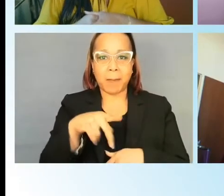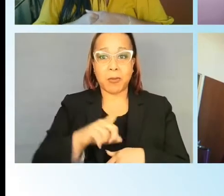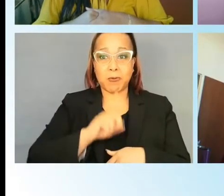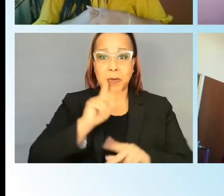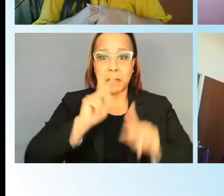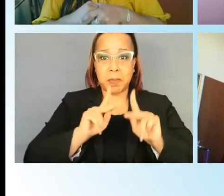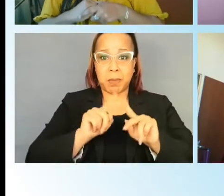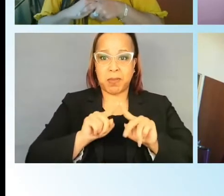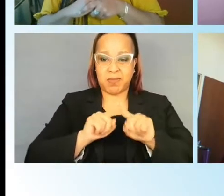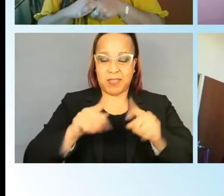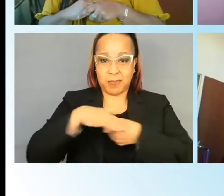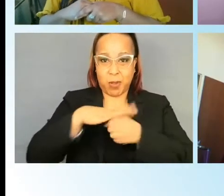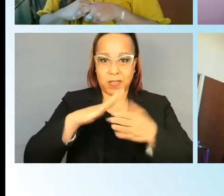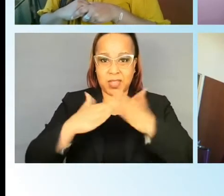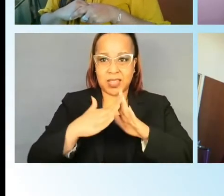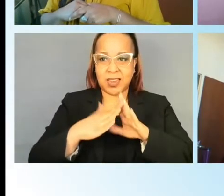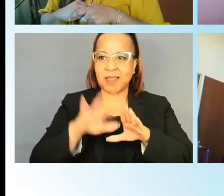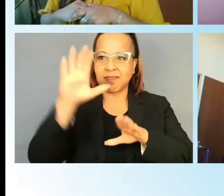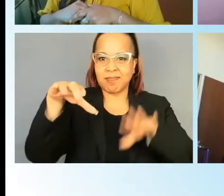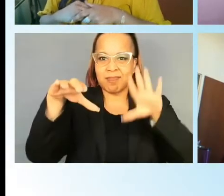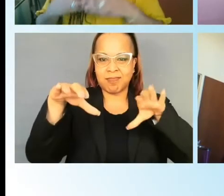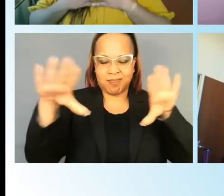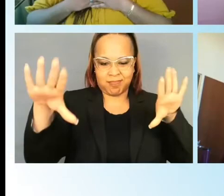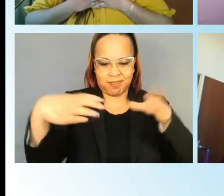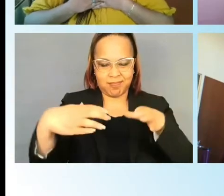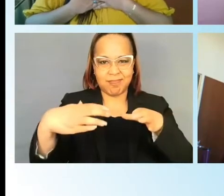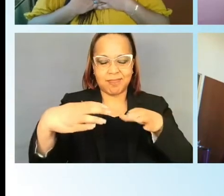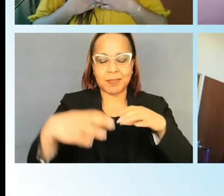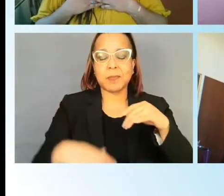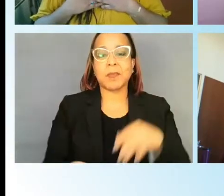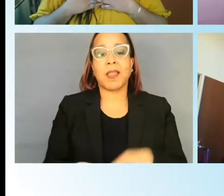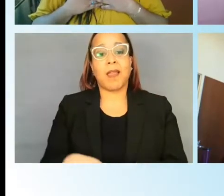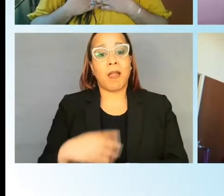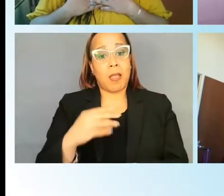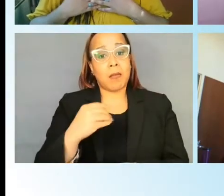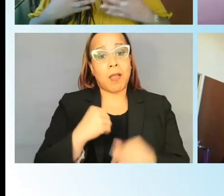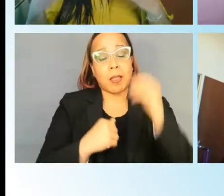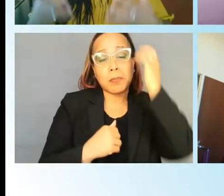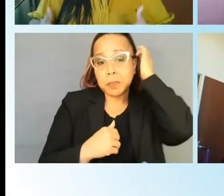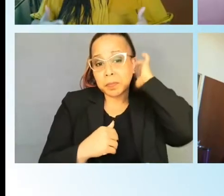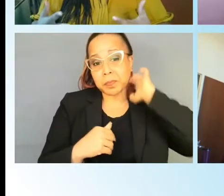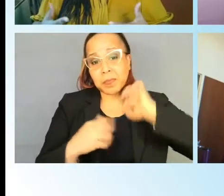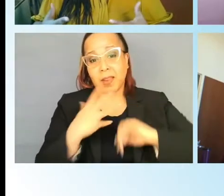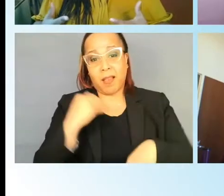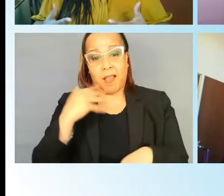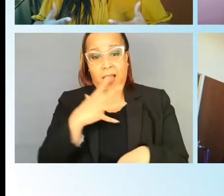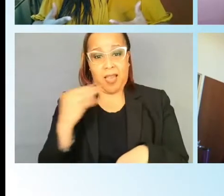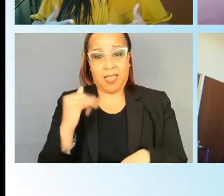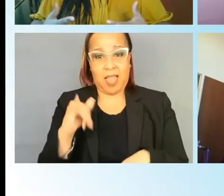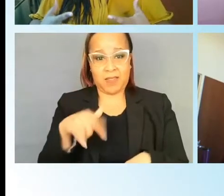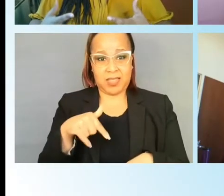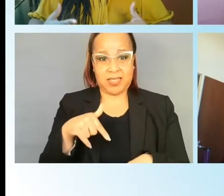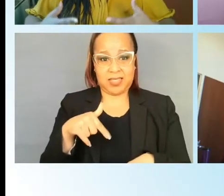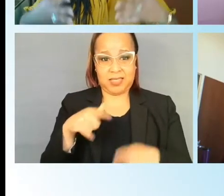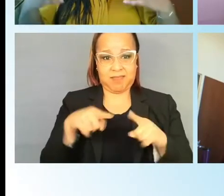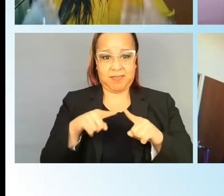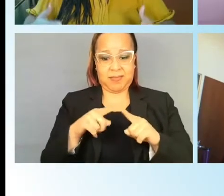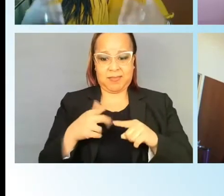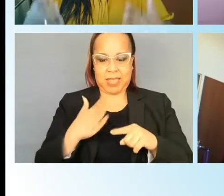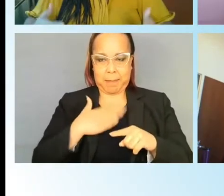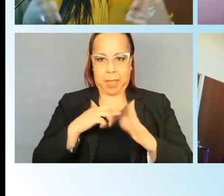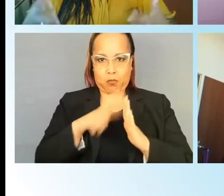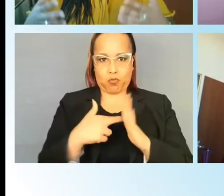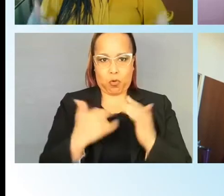of the city together. And, you know, I certainly take a lot of this in sitting in a role in which I am